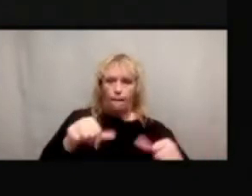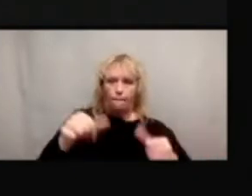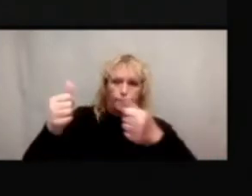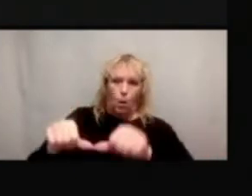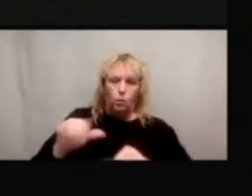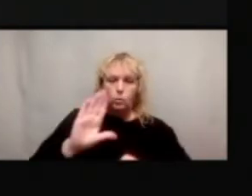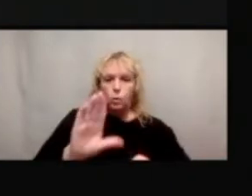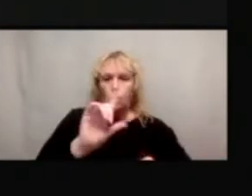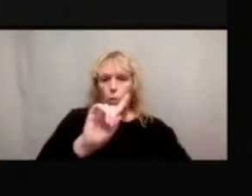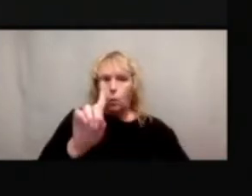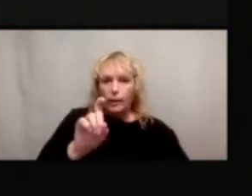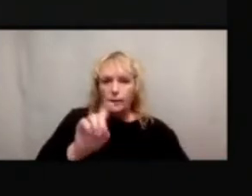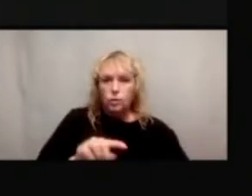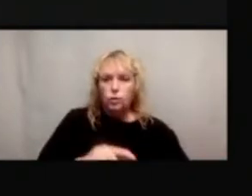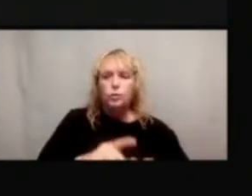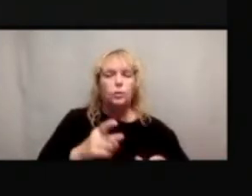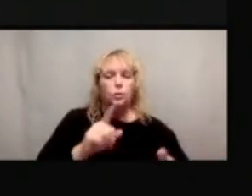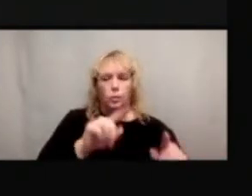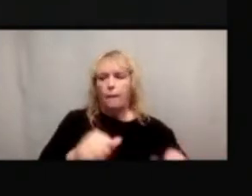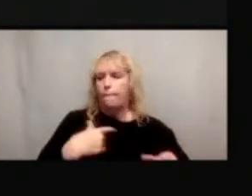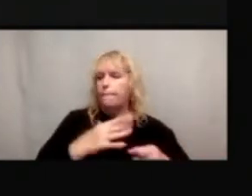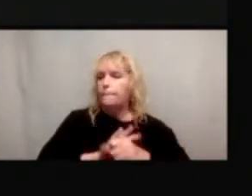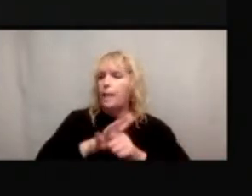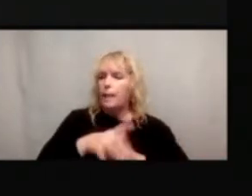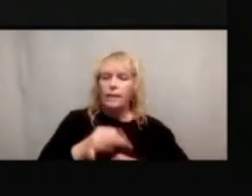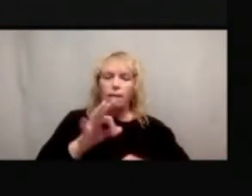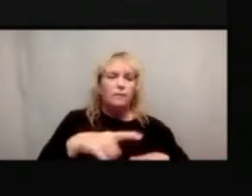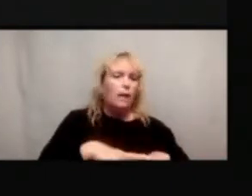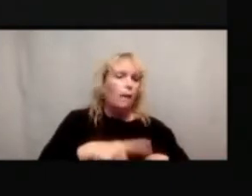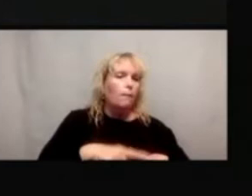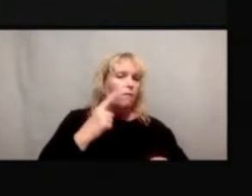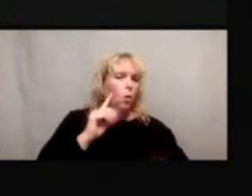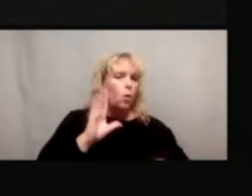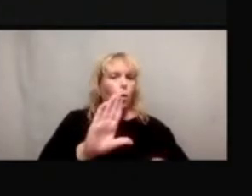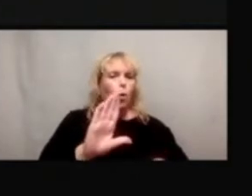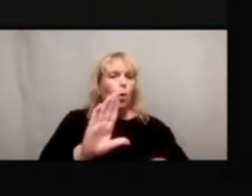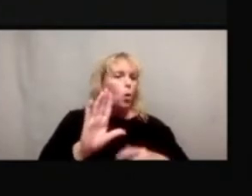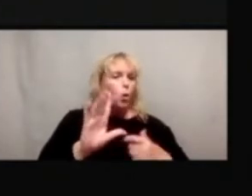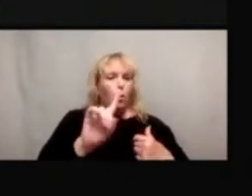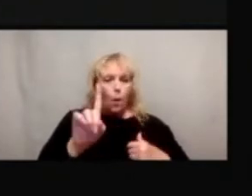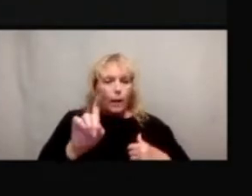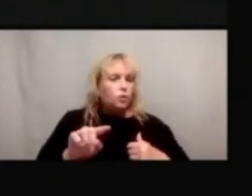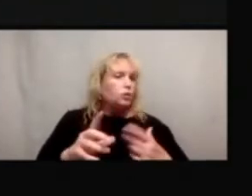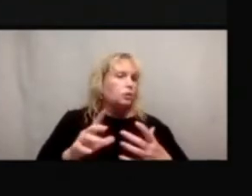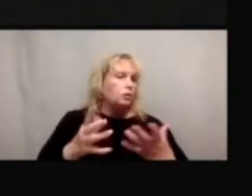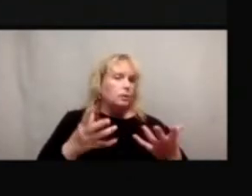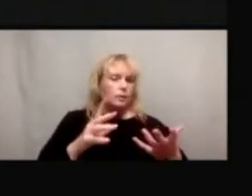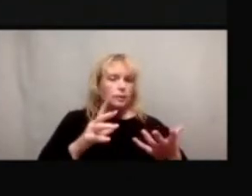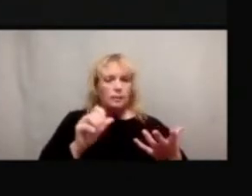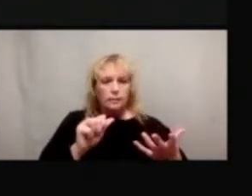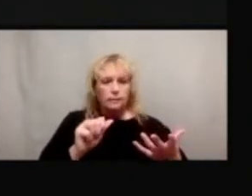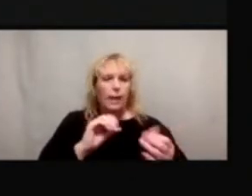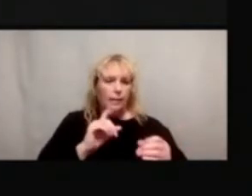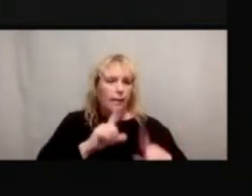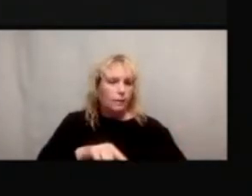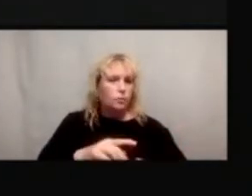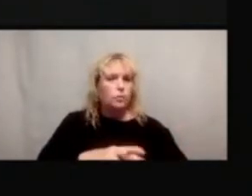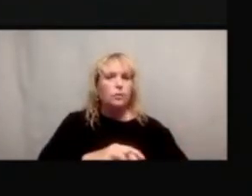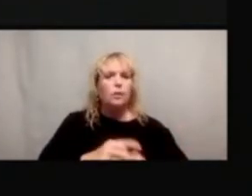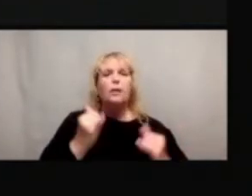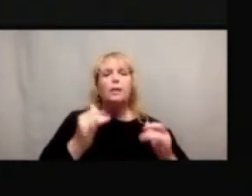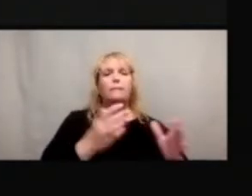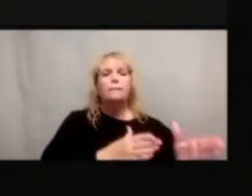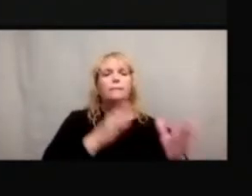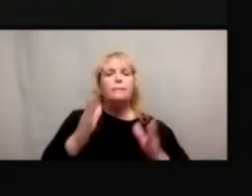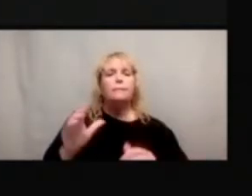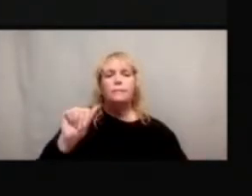have plenty of time for discussion and Q&A. So on to our second speaker for this session, Dr.